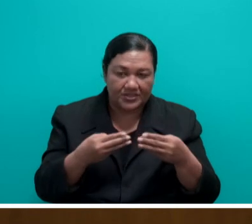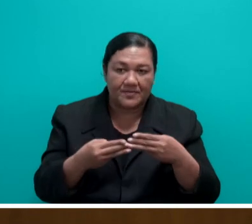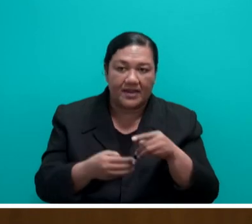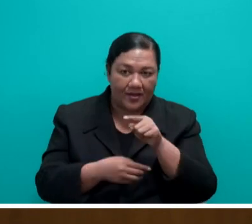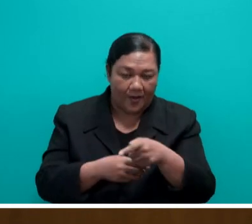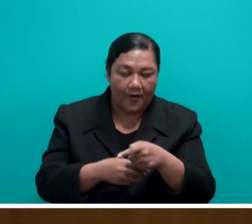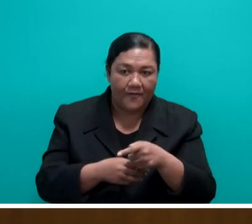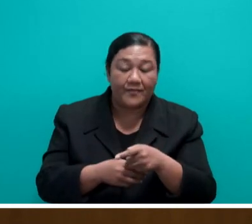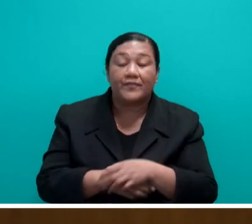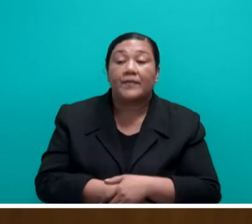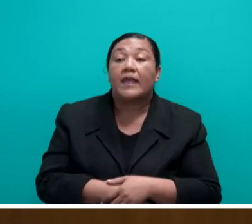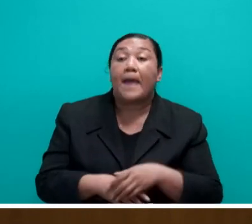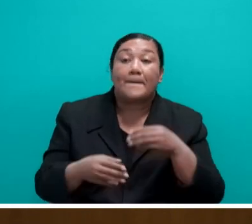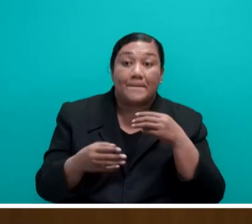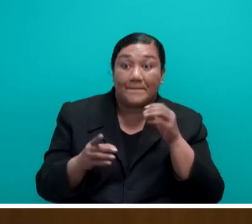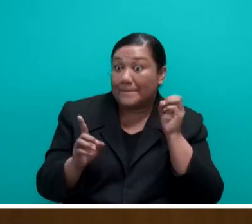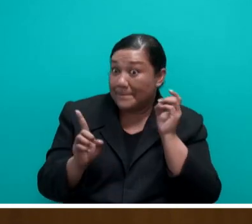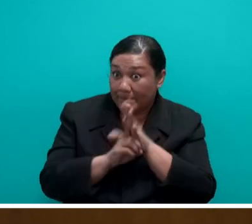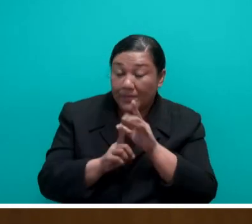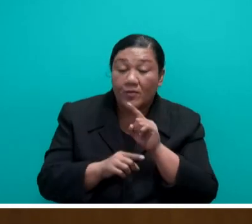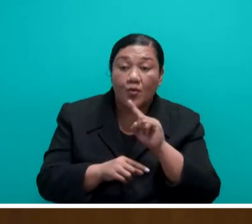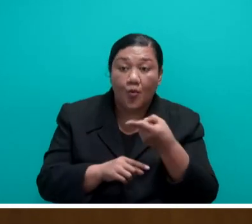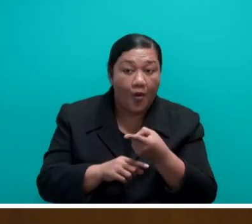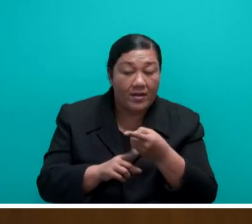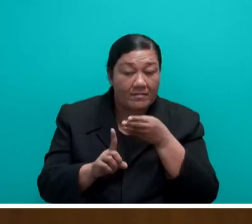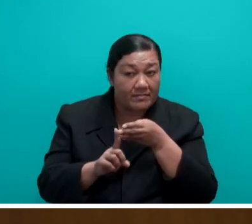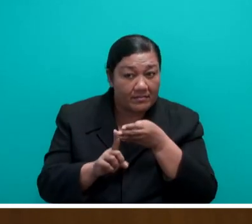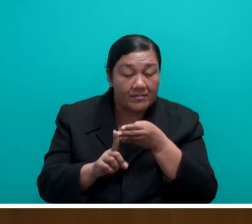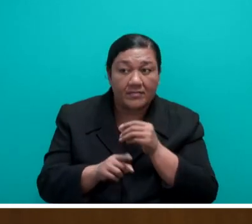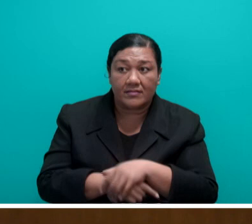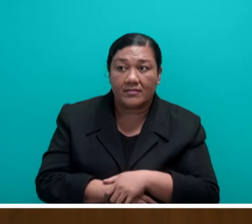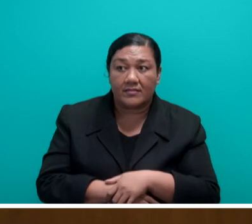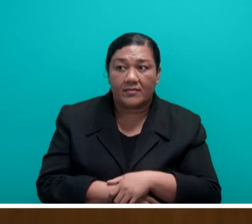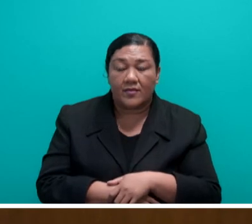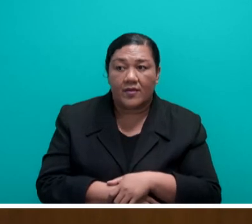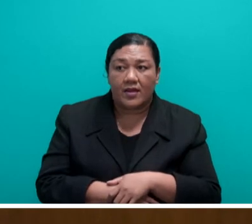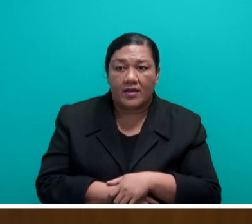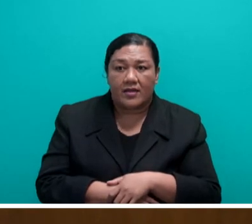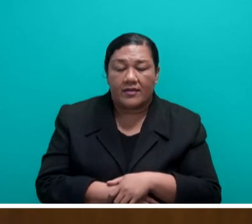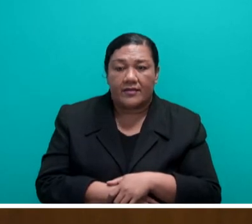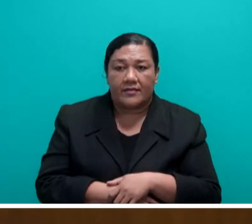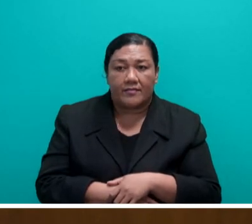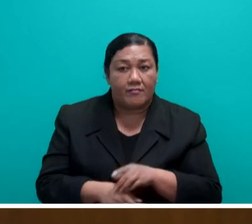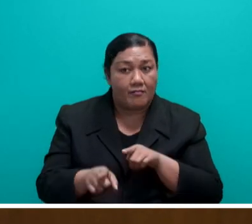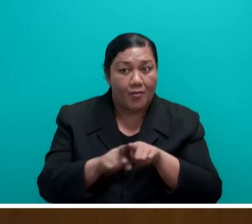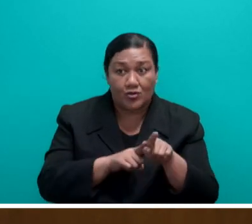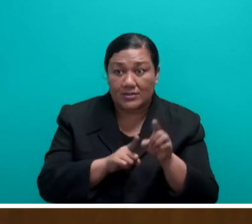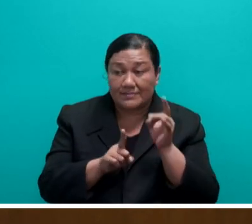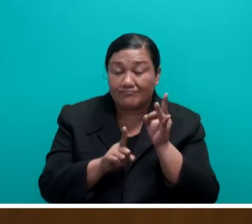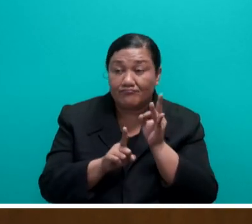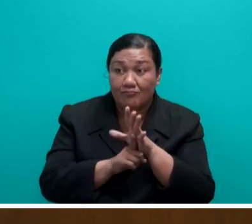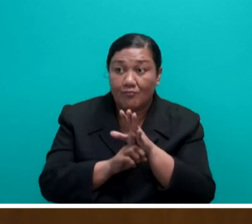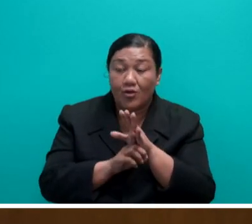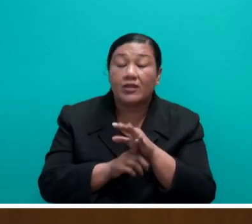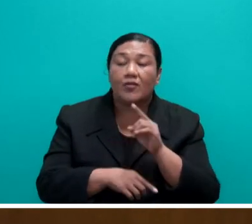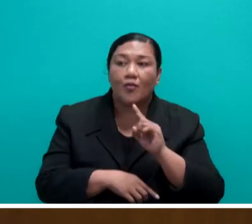infrastructure, in particular Fiji ports, is of utmost importance in light of the broader